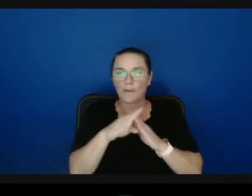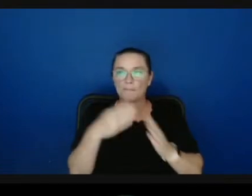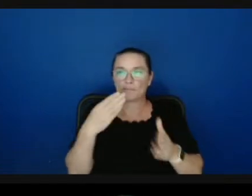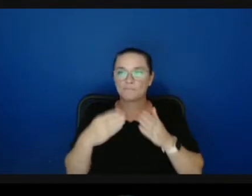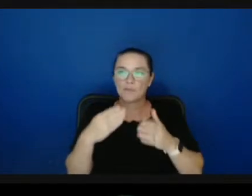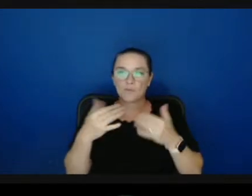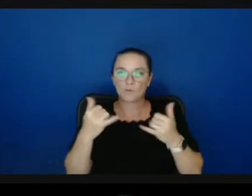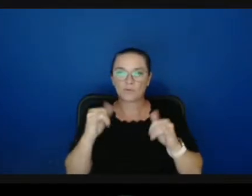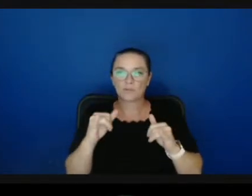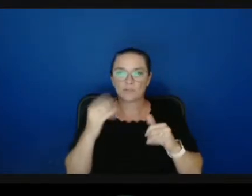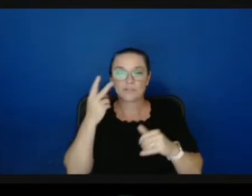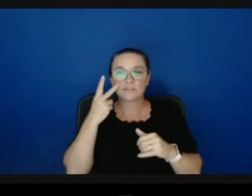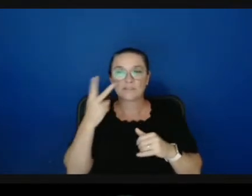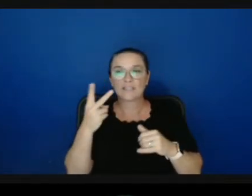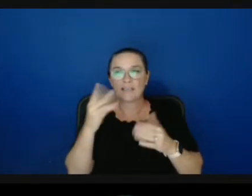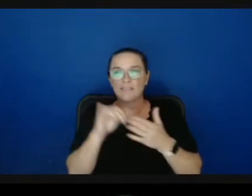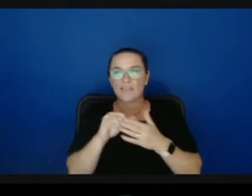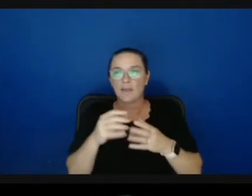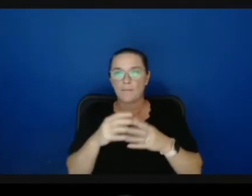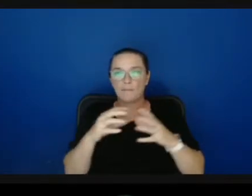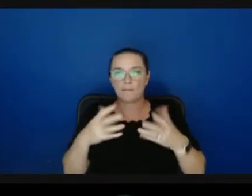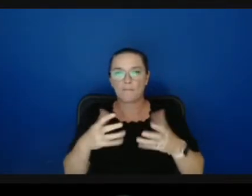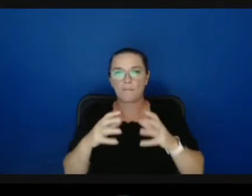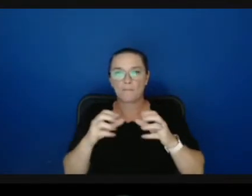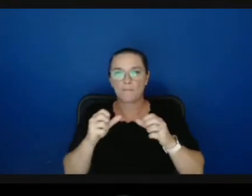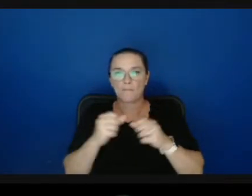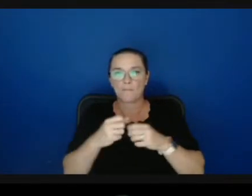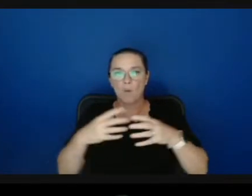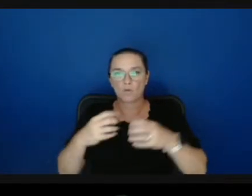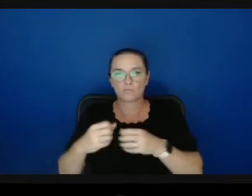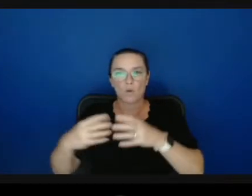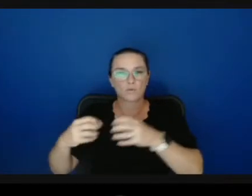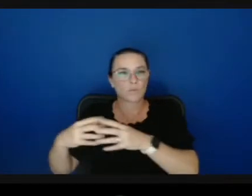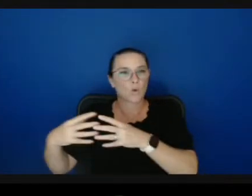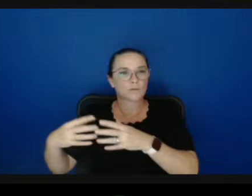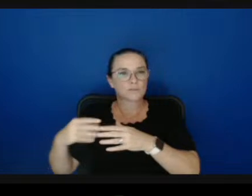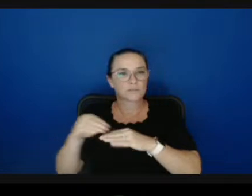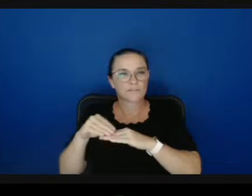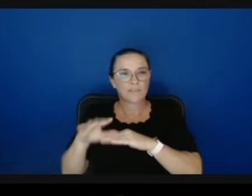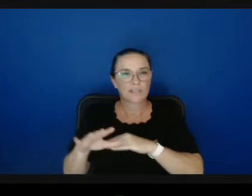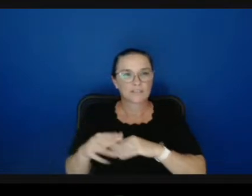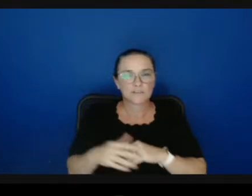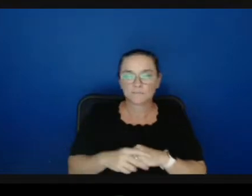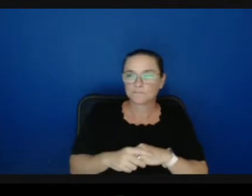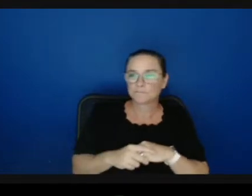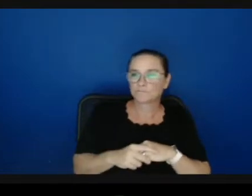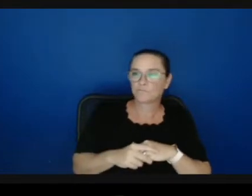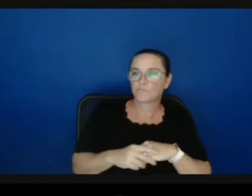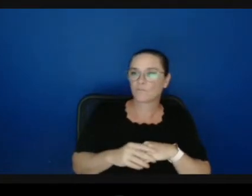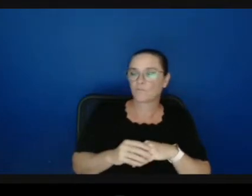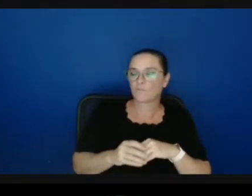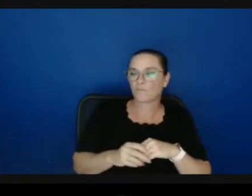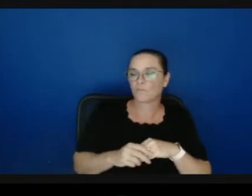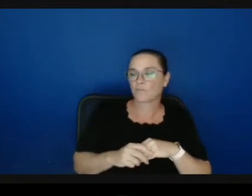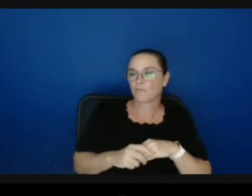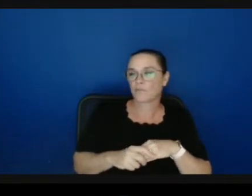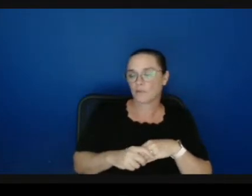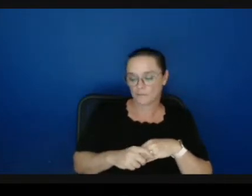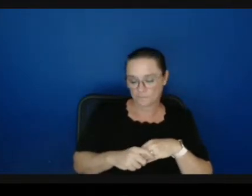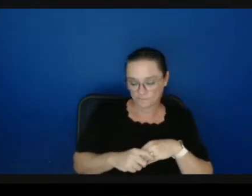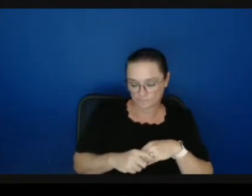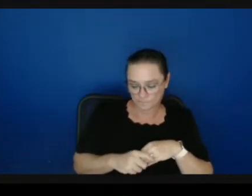as we're seeing migration of pressure from maybe this Upper East Rift to the South Caldera to wherever else it might go, Halemaumau or